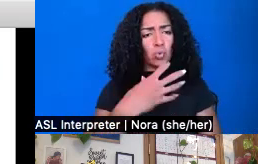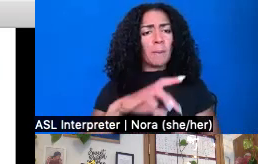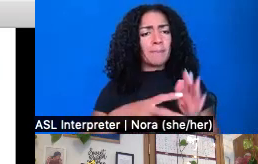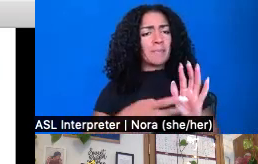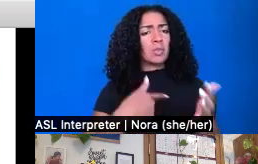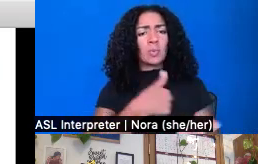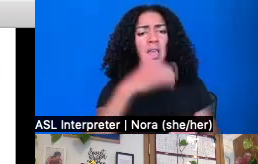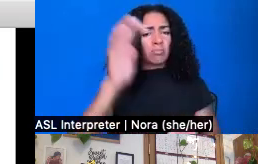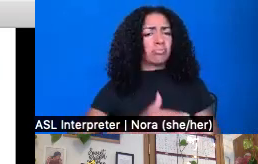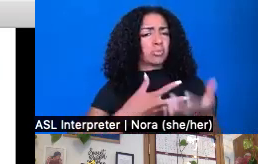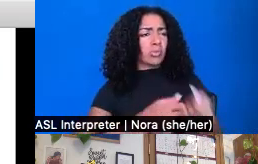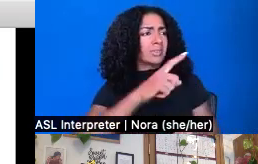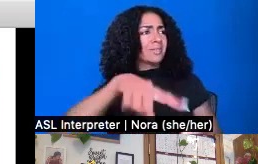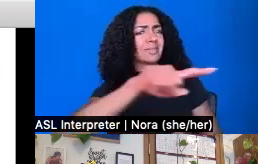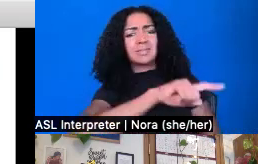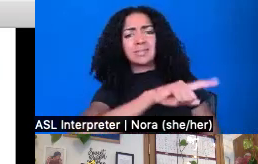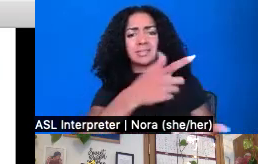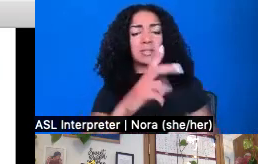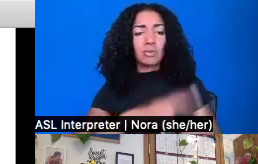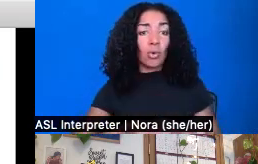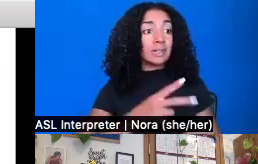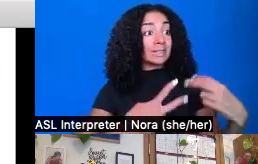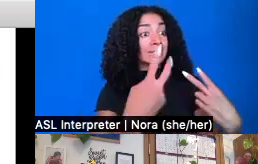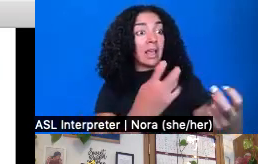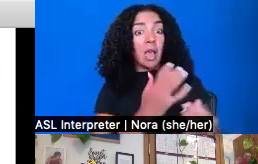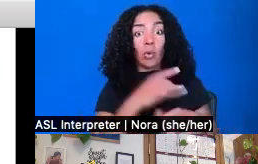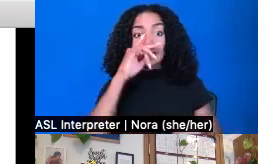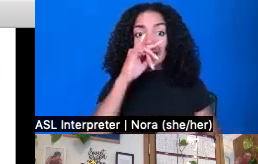schools, right? There's just so many